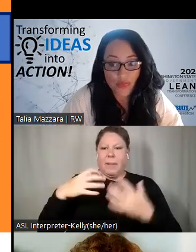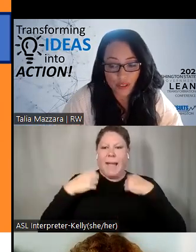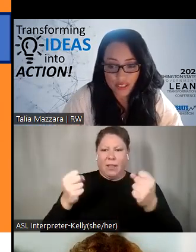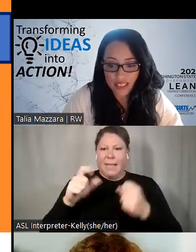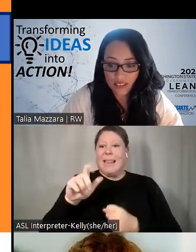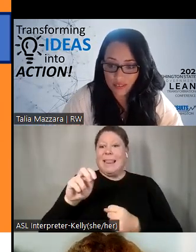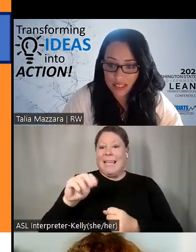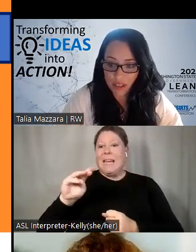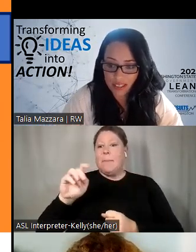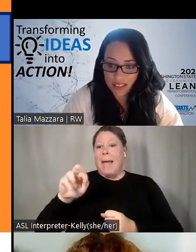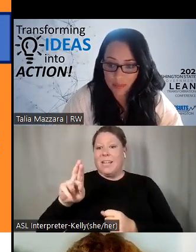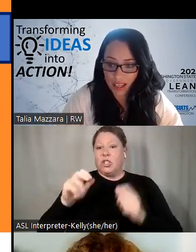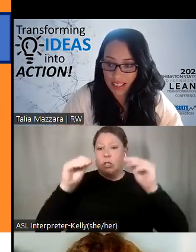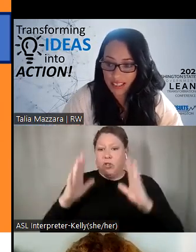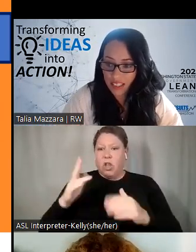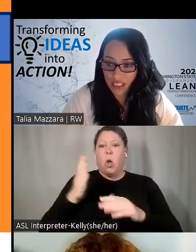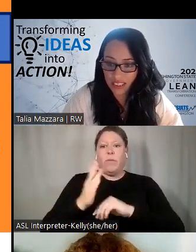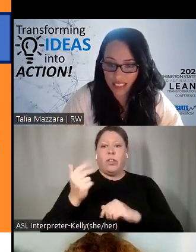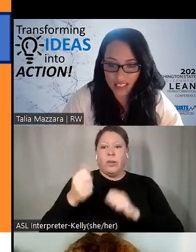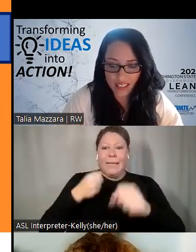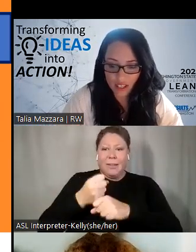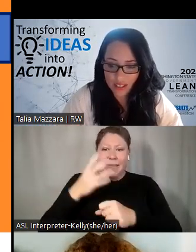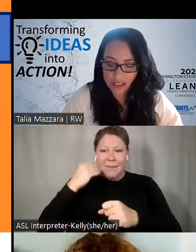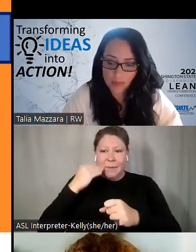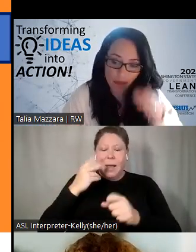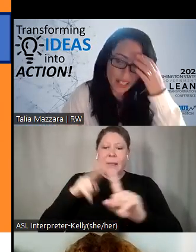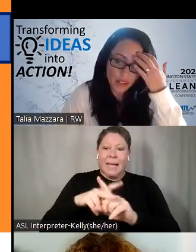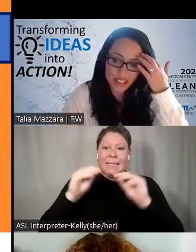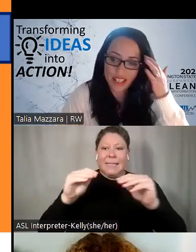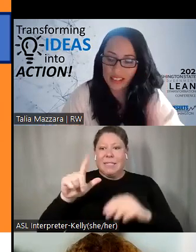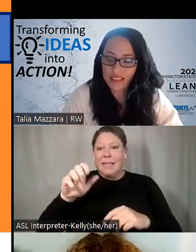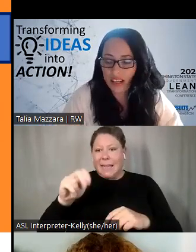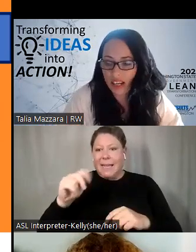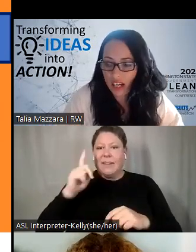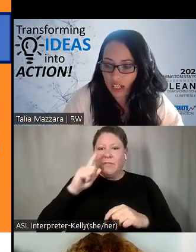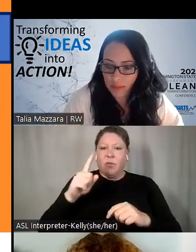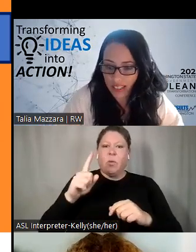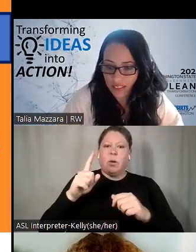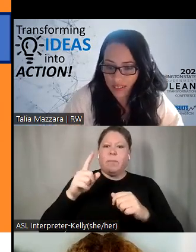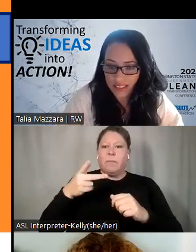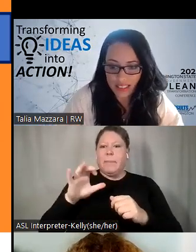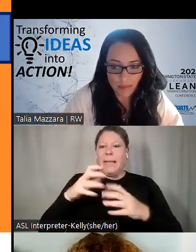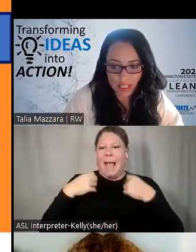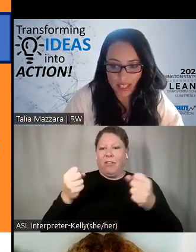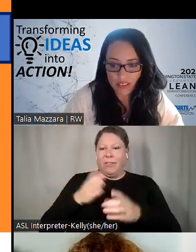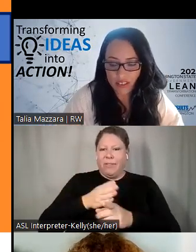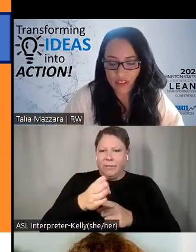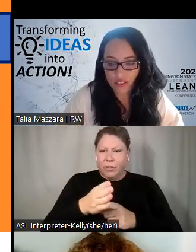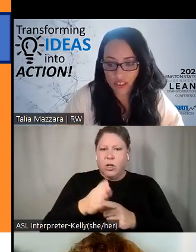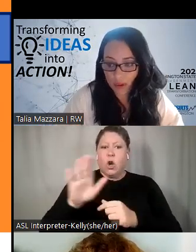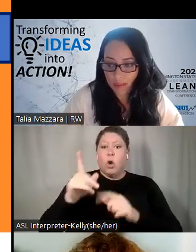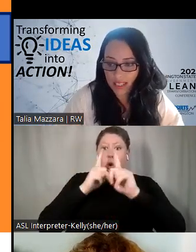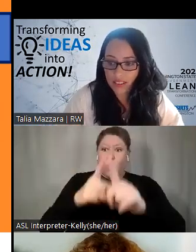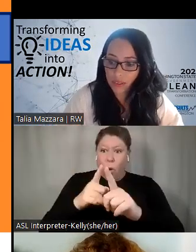over 13 years of experience applying and teaching Lean in the healthcare and public health settings. Her objective at CDPH is to